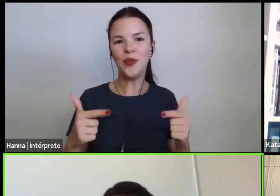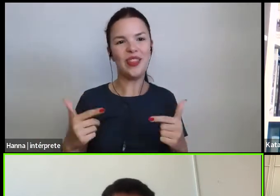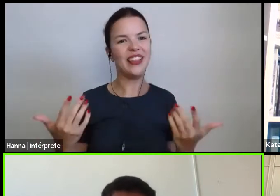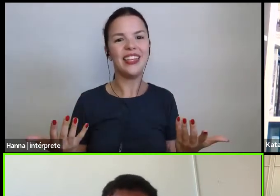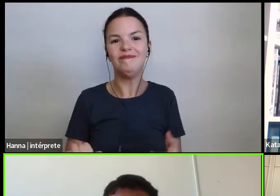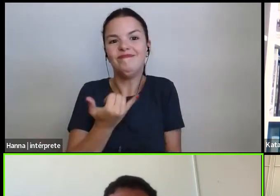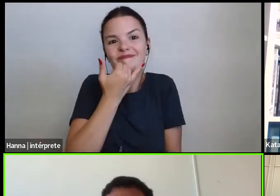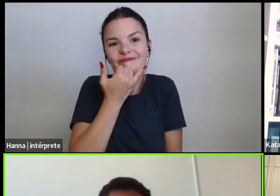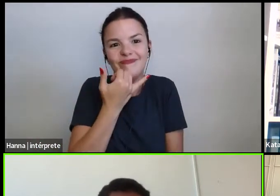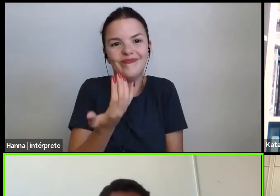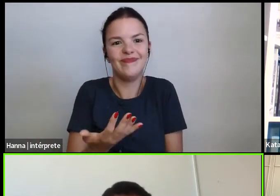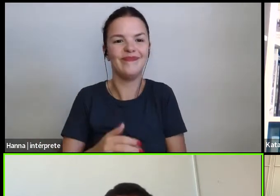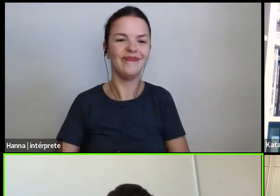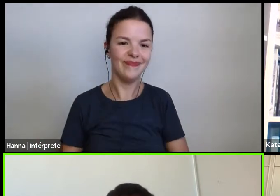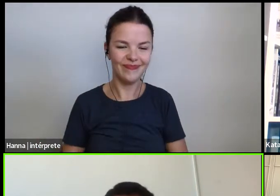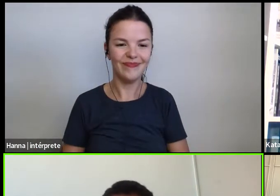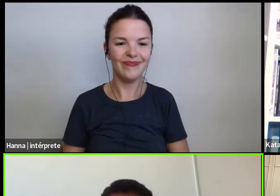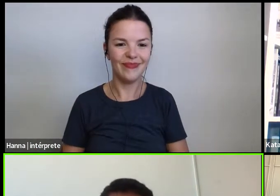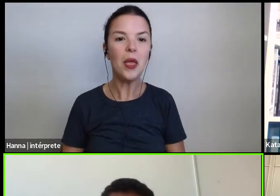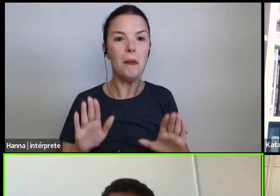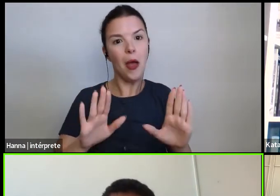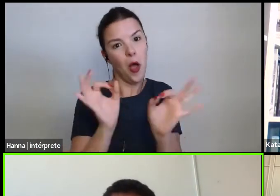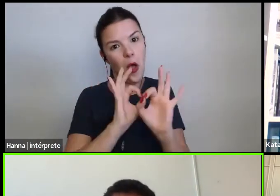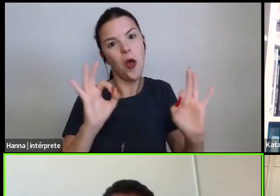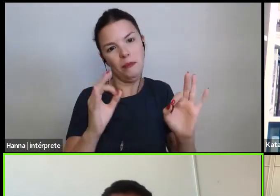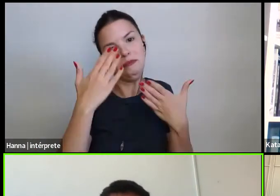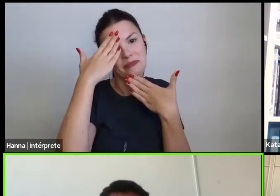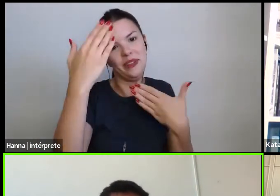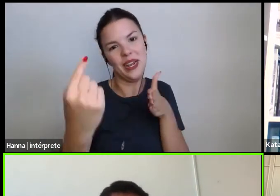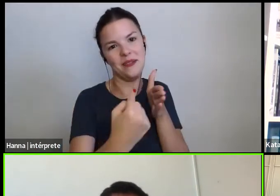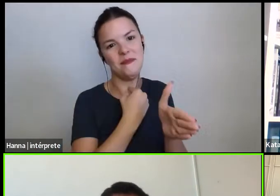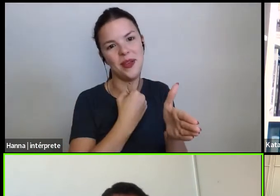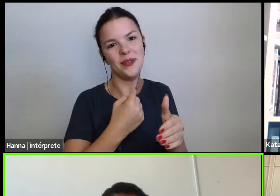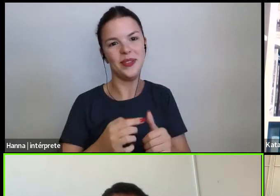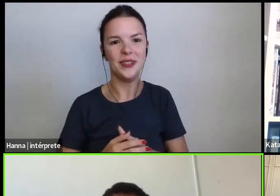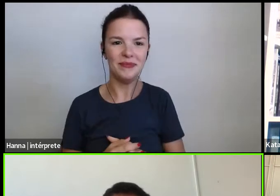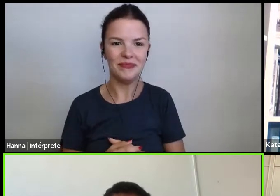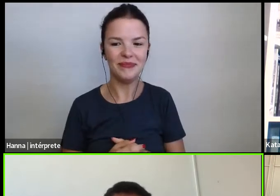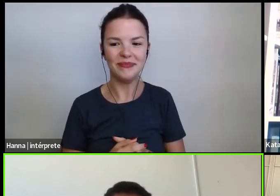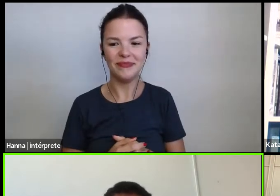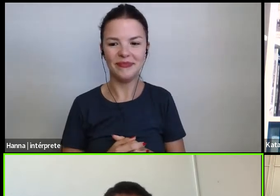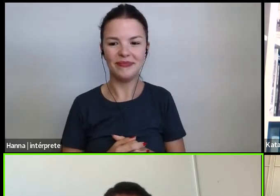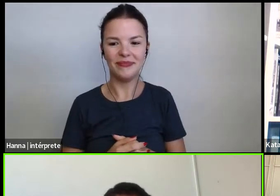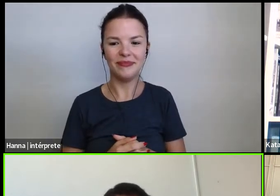sorry, yeah. But again, thank you so much, Anderson, for your question.